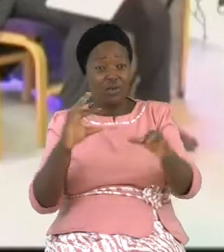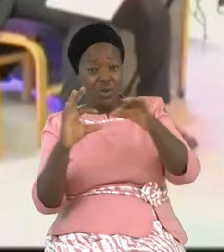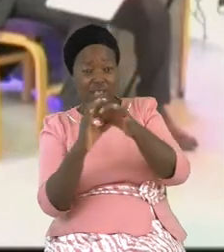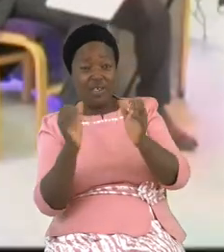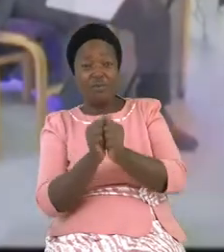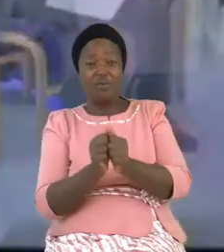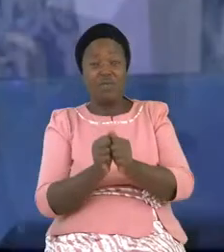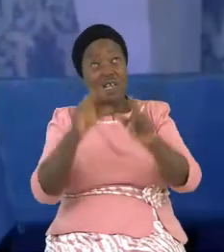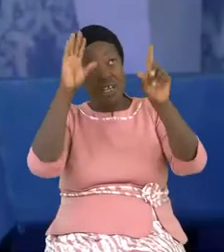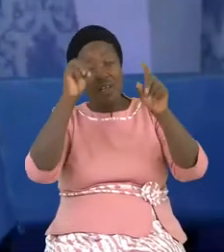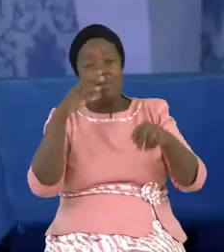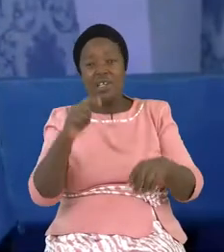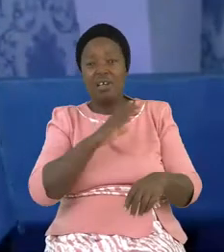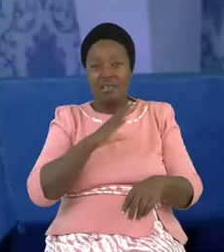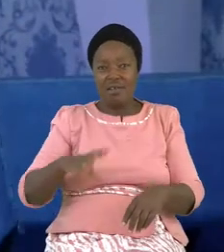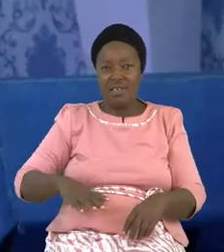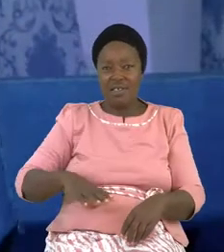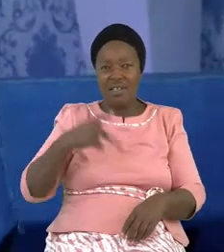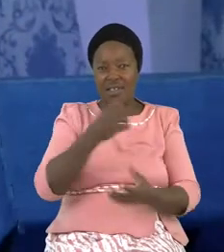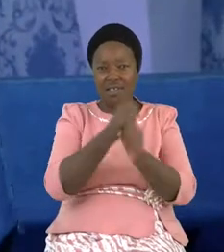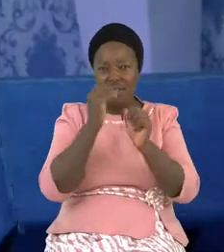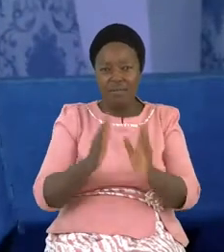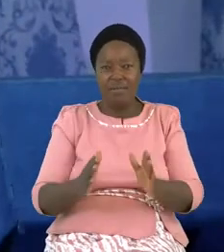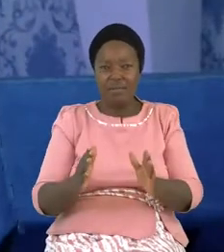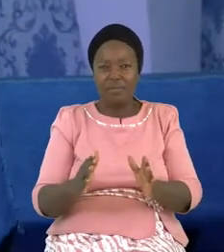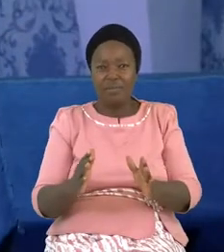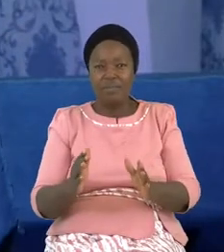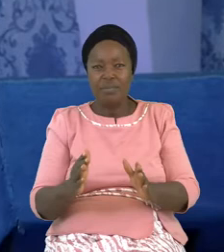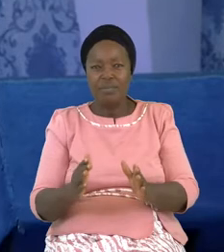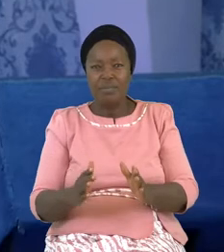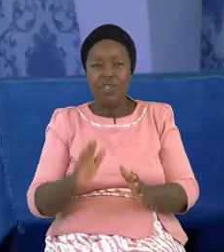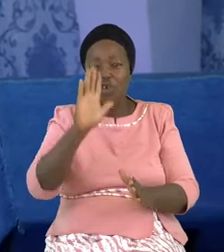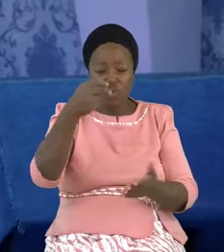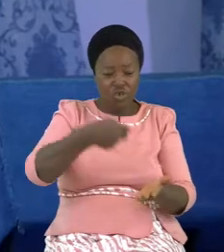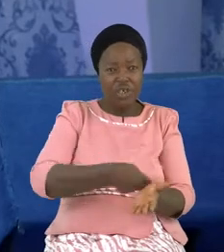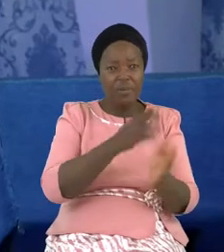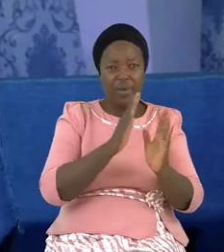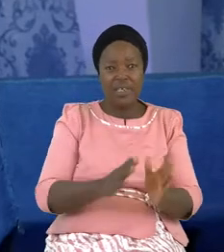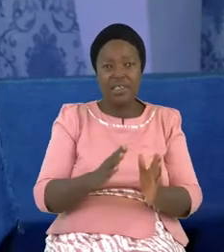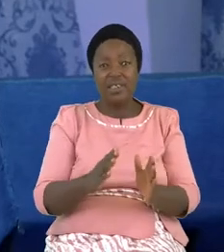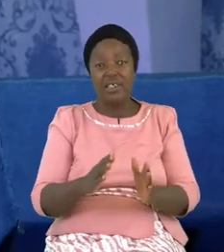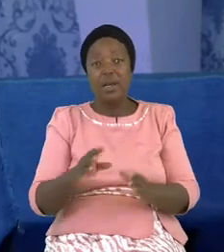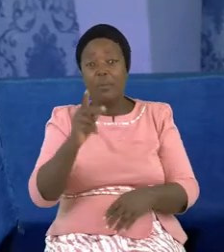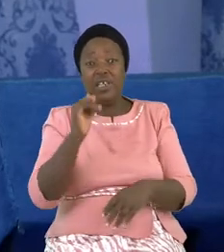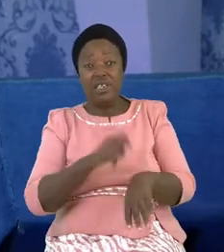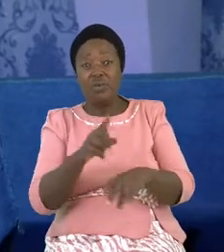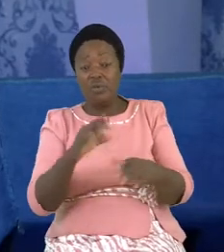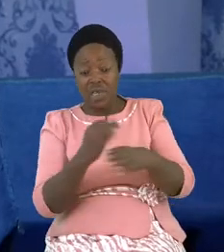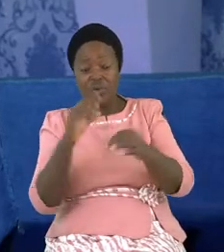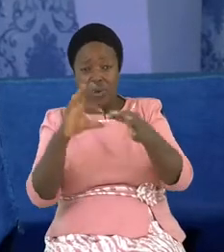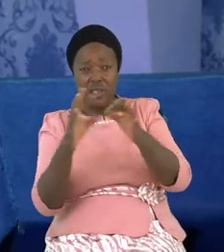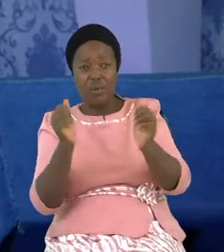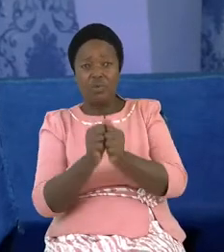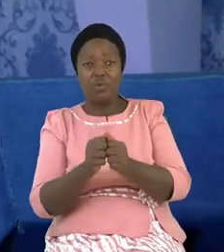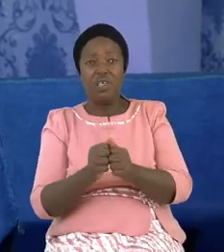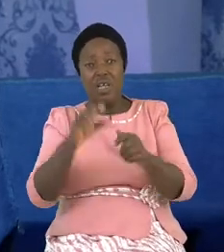the Christ, the Savior, your shepherd, by the time you get connected with him